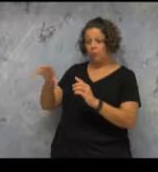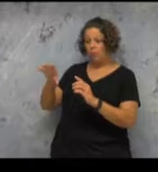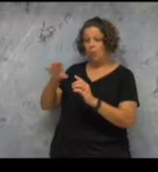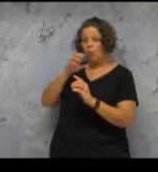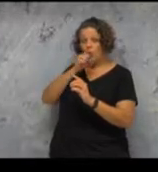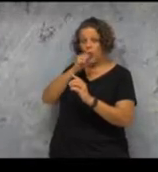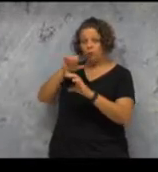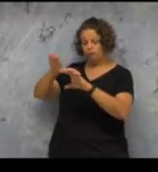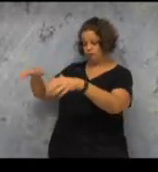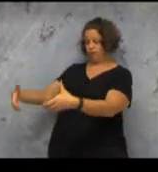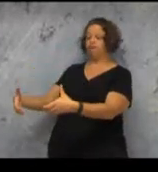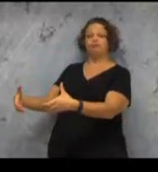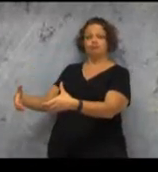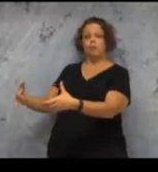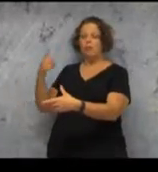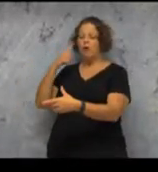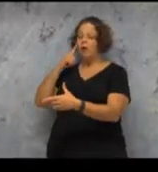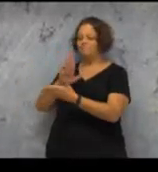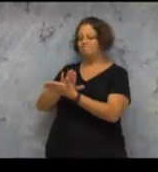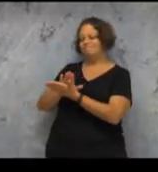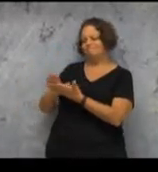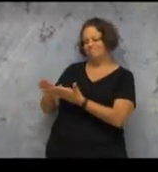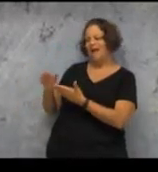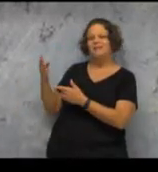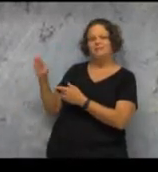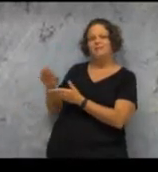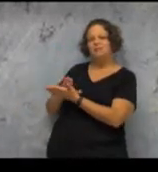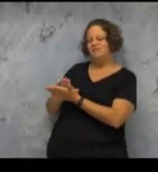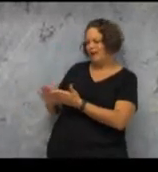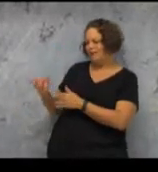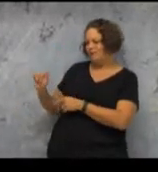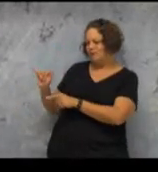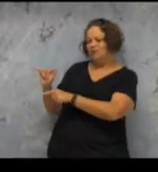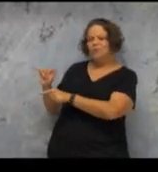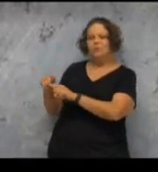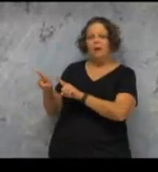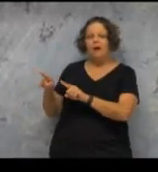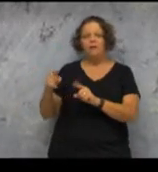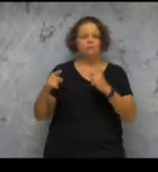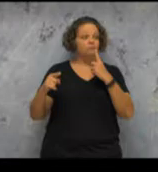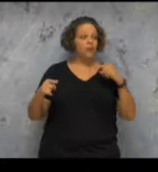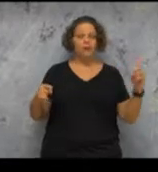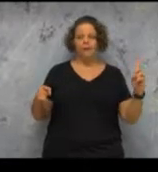thought blue was nice too. But they never told red to stop either.